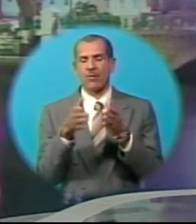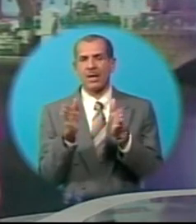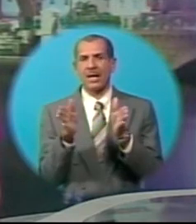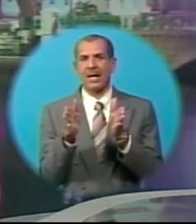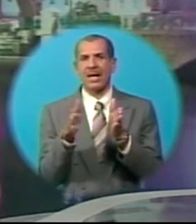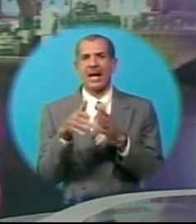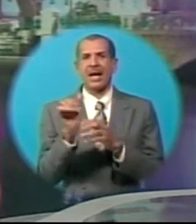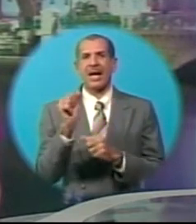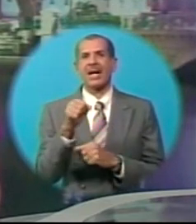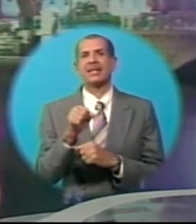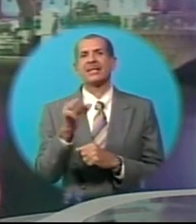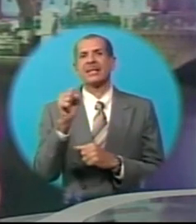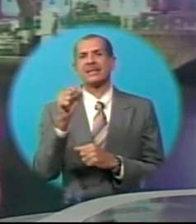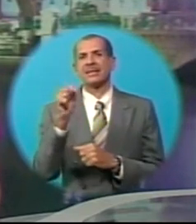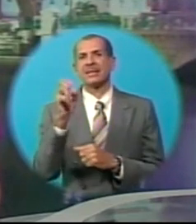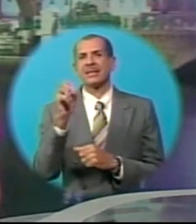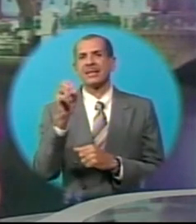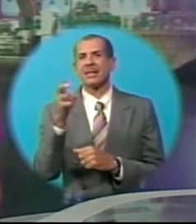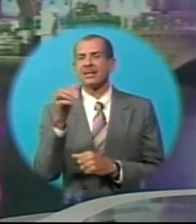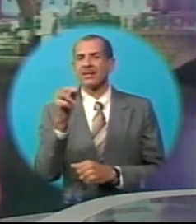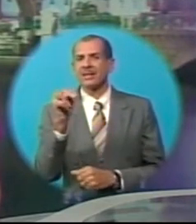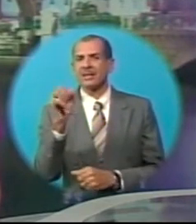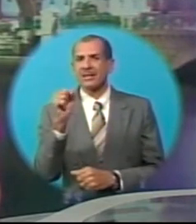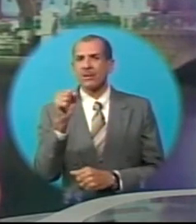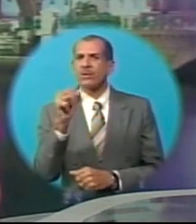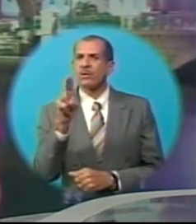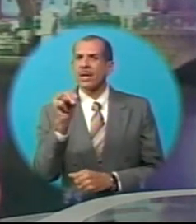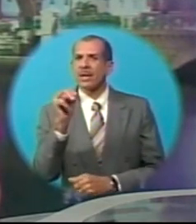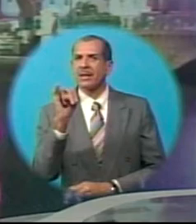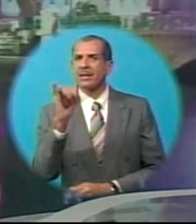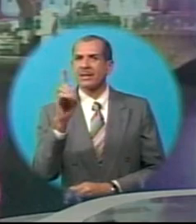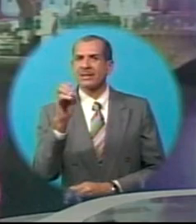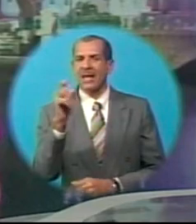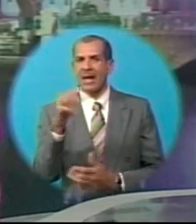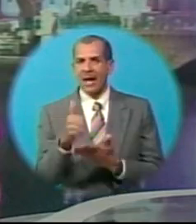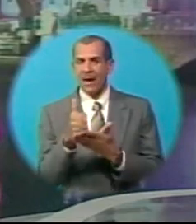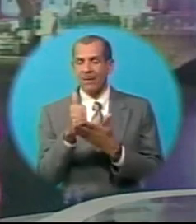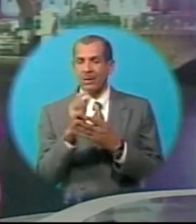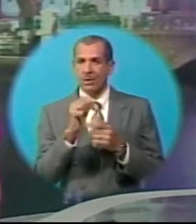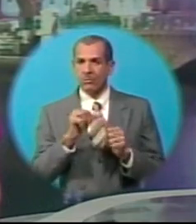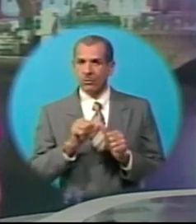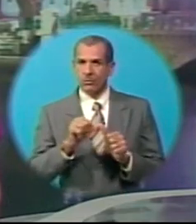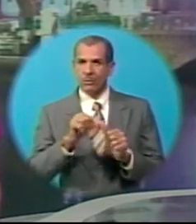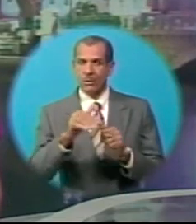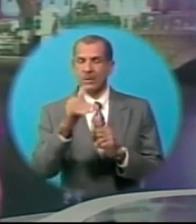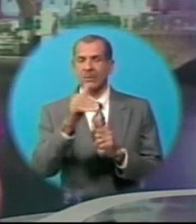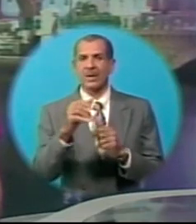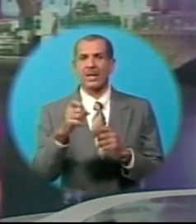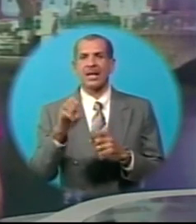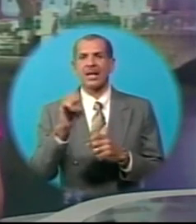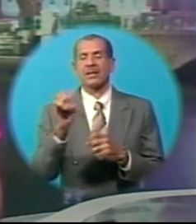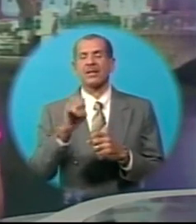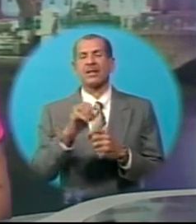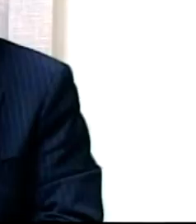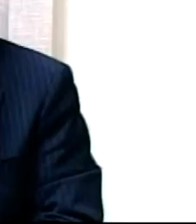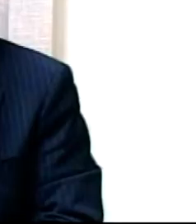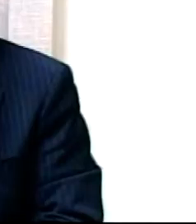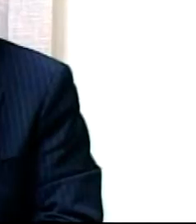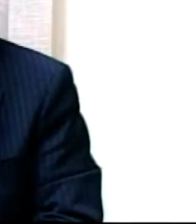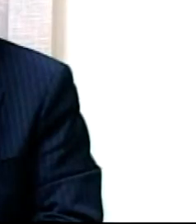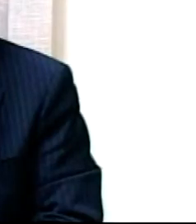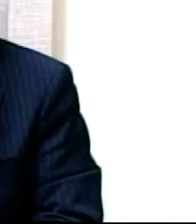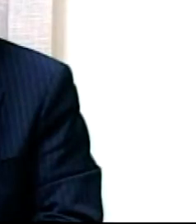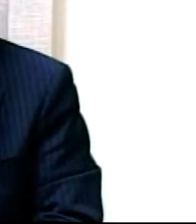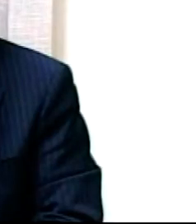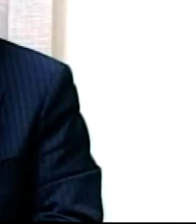Stain Hansen. Minister Innes says with UNIDO's help, Barbados is forging ahead with its renewable energy agenda. The Ministry